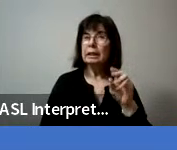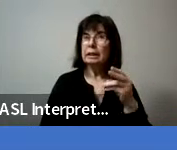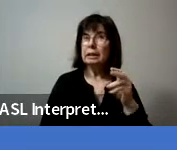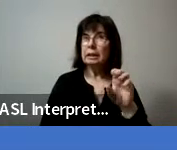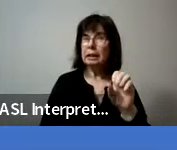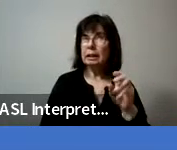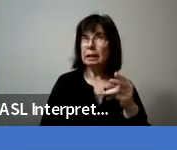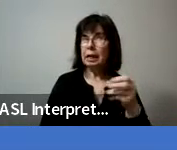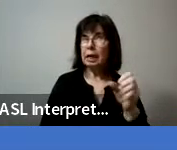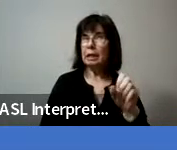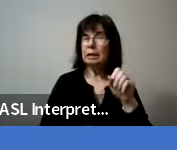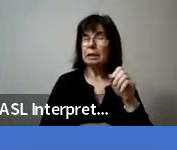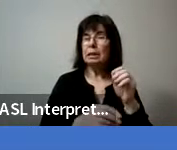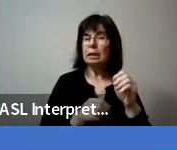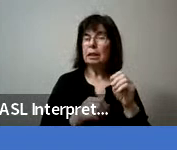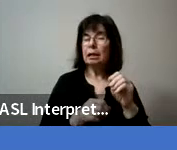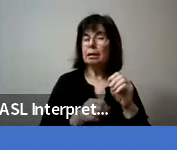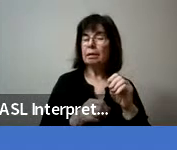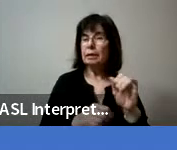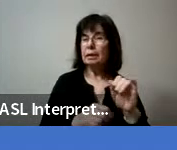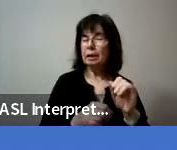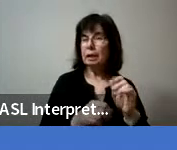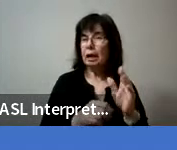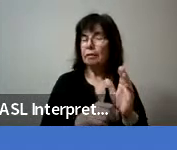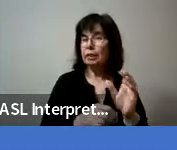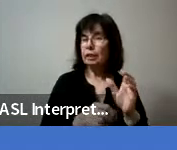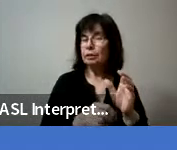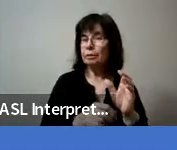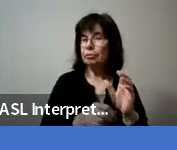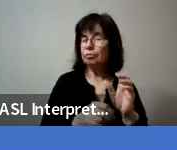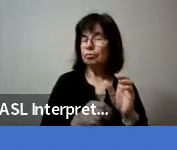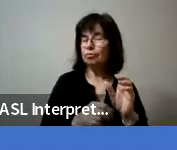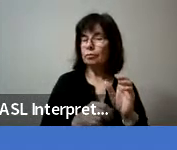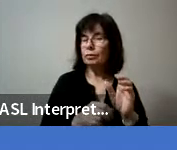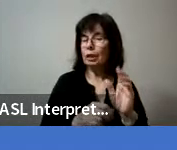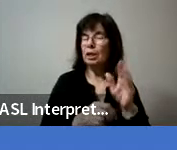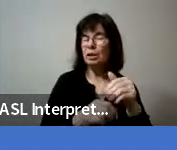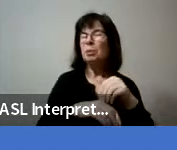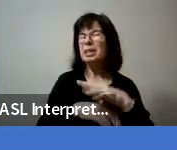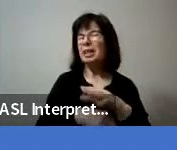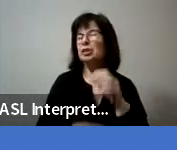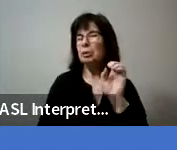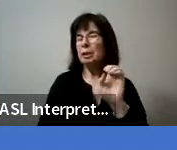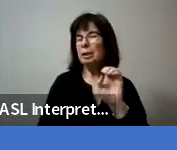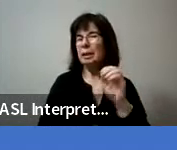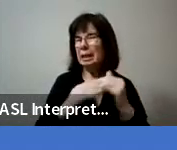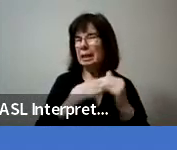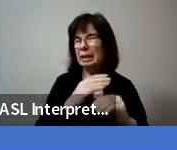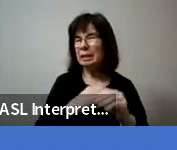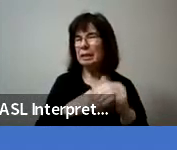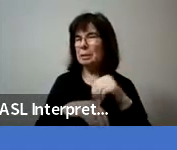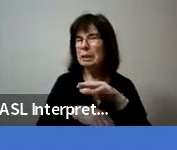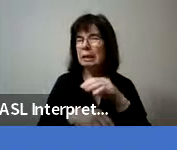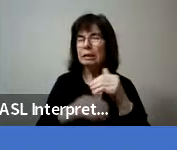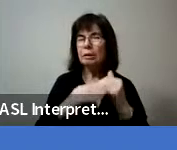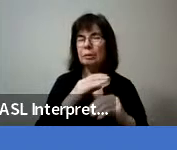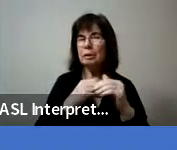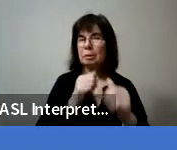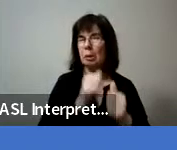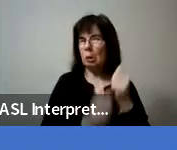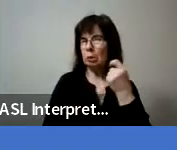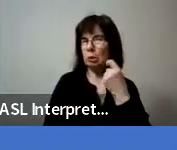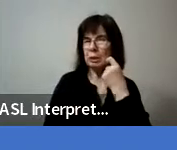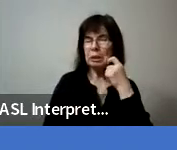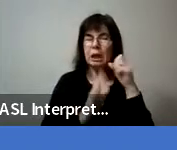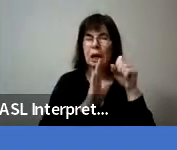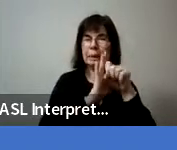sign up for their newsletter, and you'll be sent emails about the latest on the state